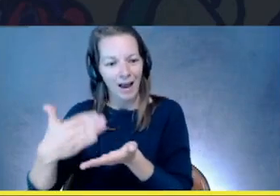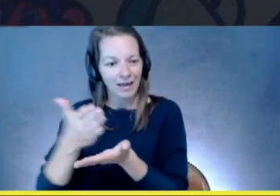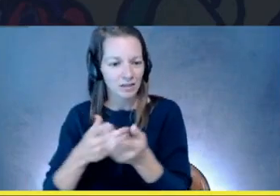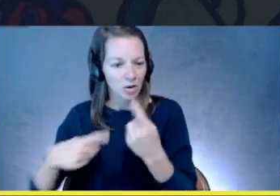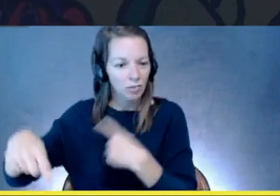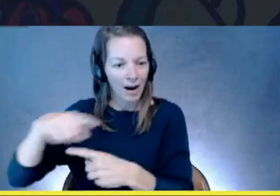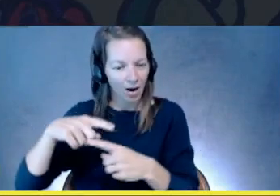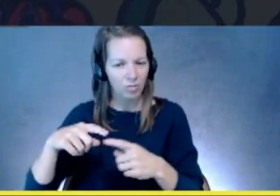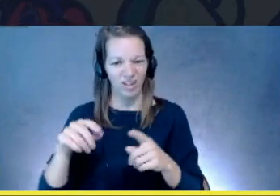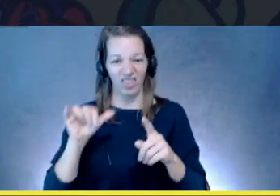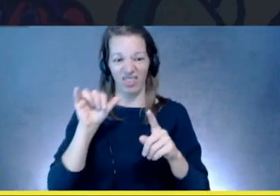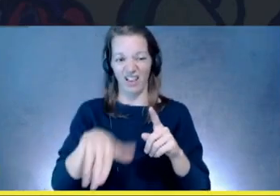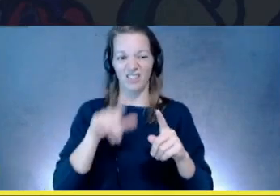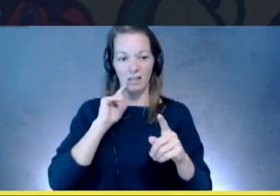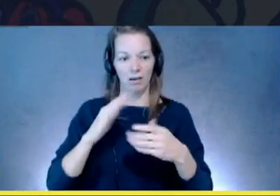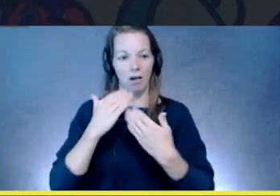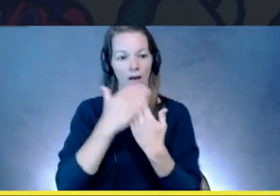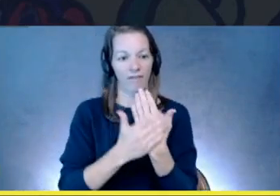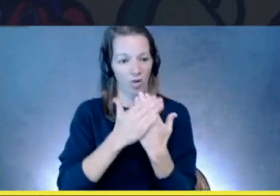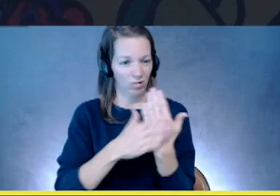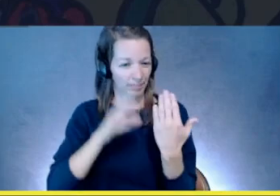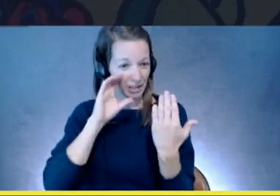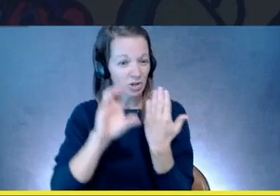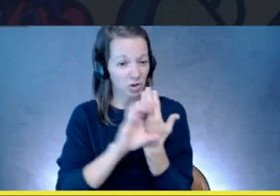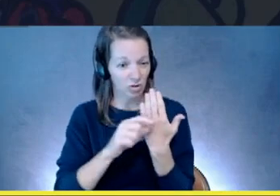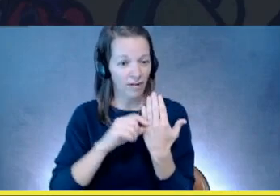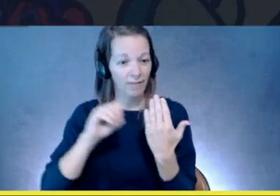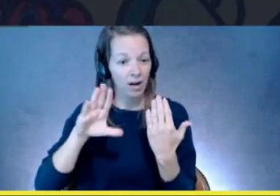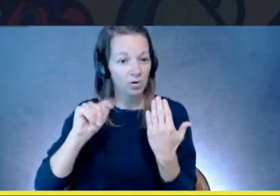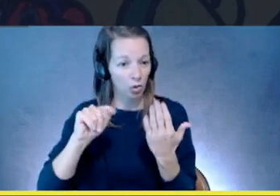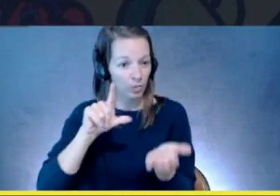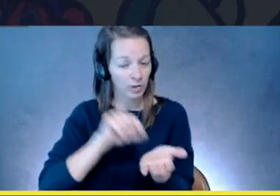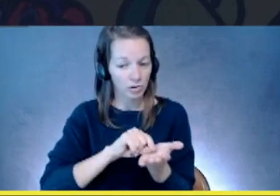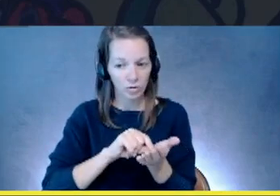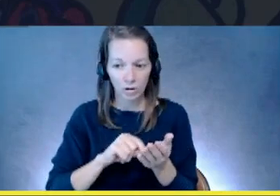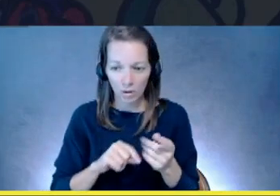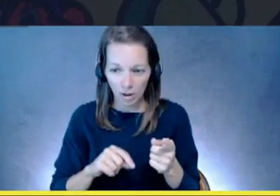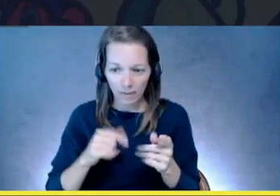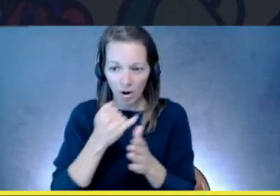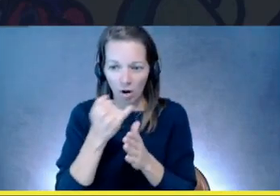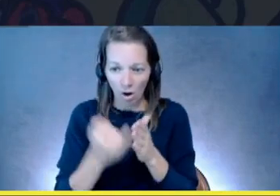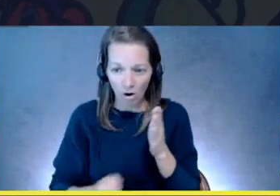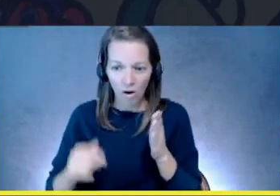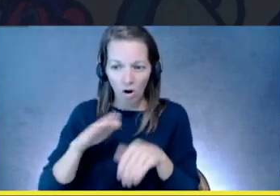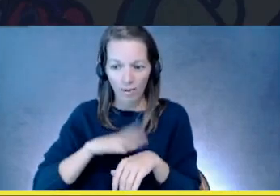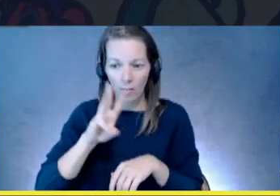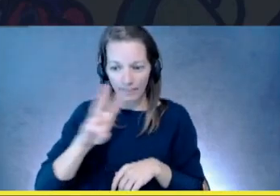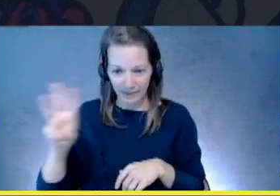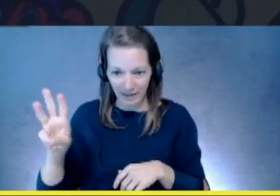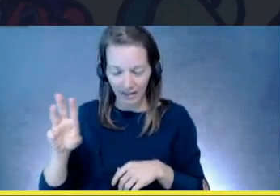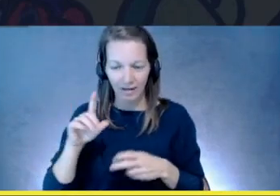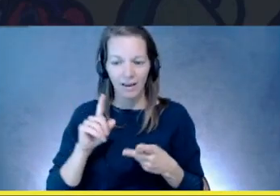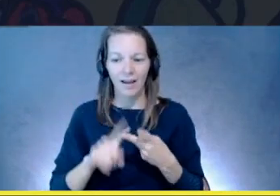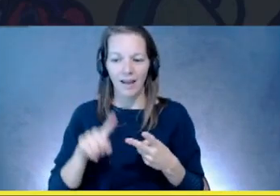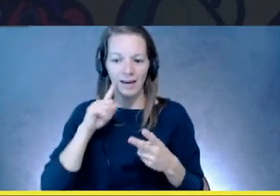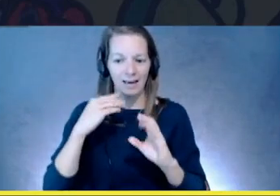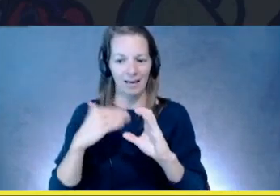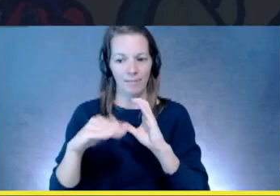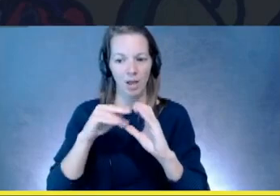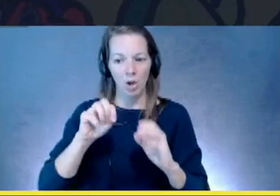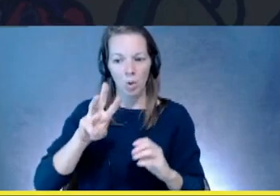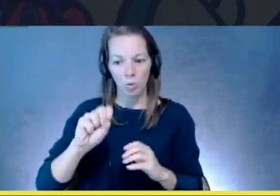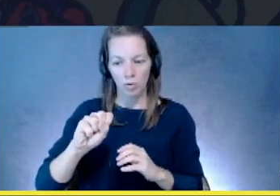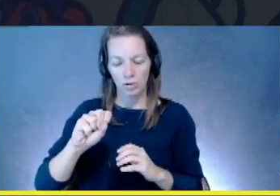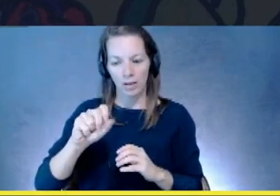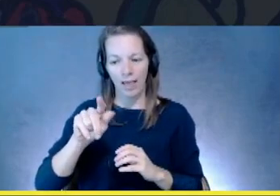cover of the October issue. We'll be featuring the artwork throughout the month on our website and our email newsletters, social media, and the